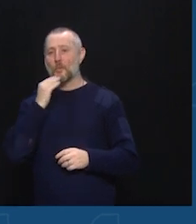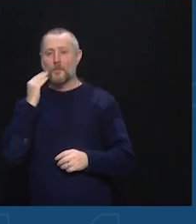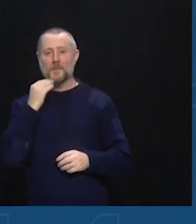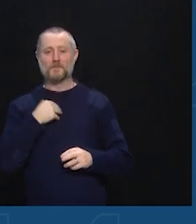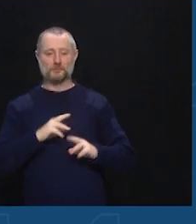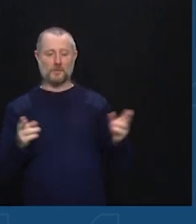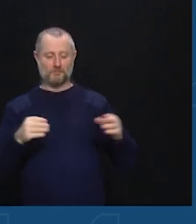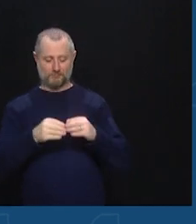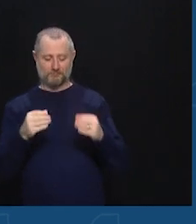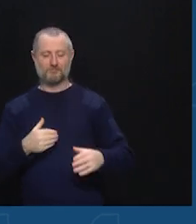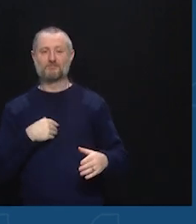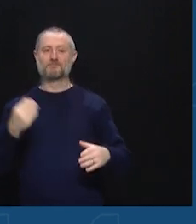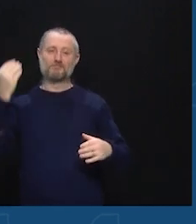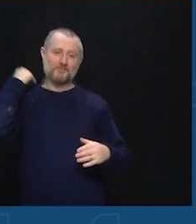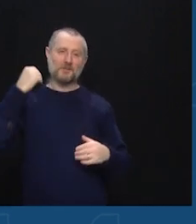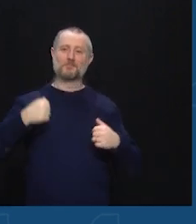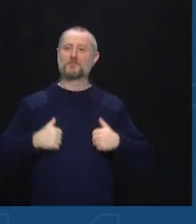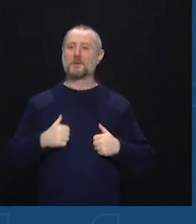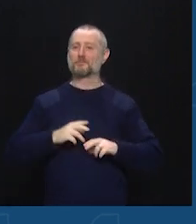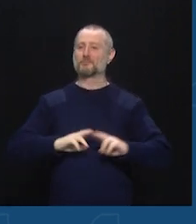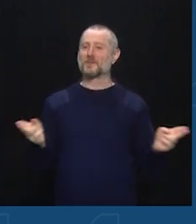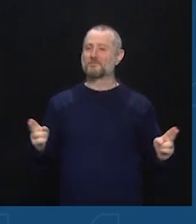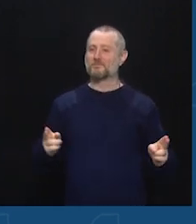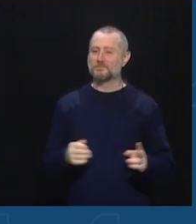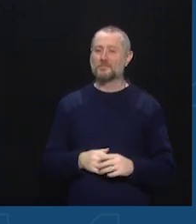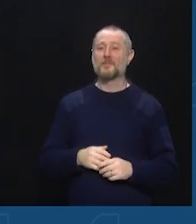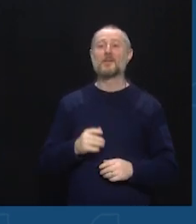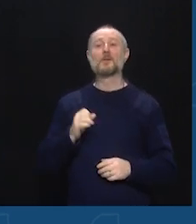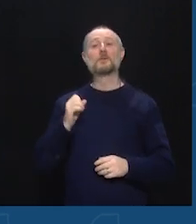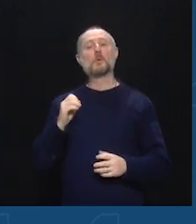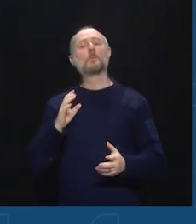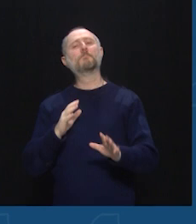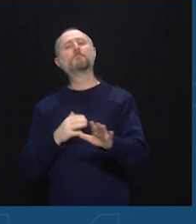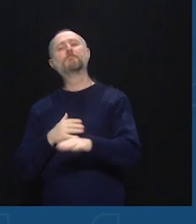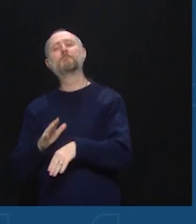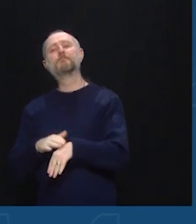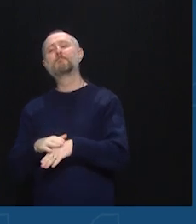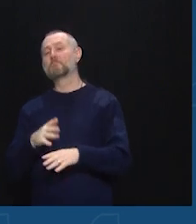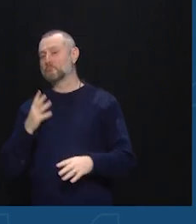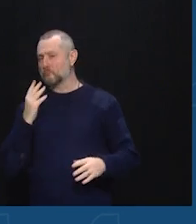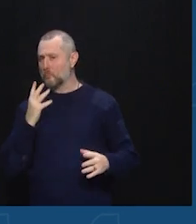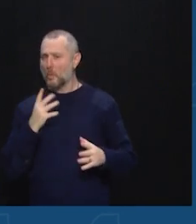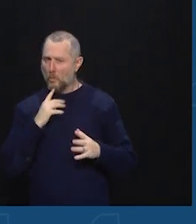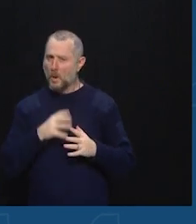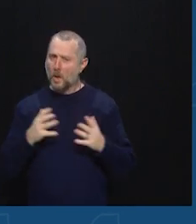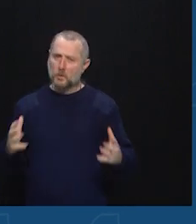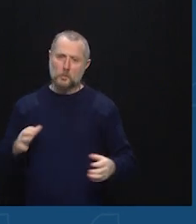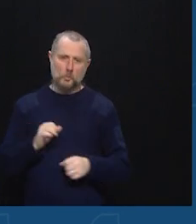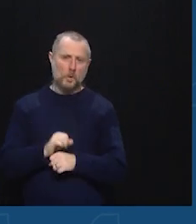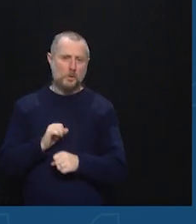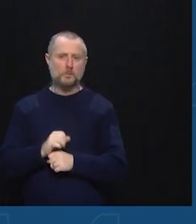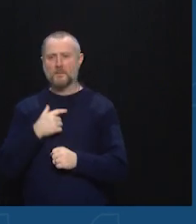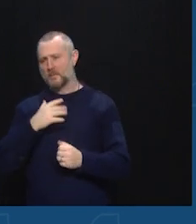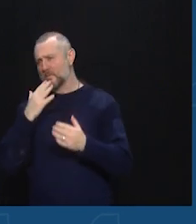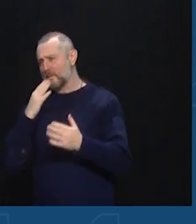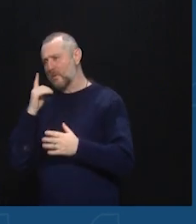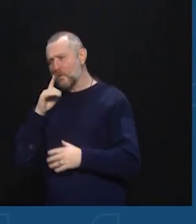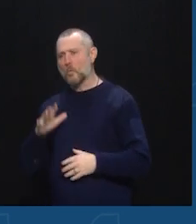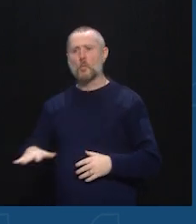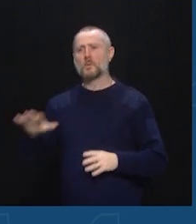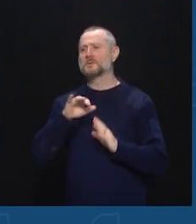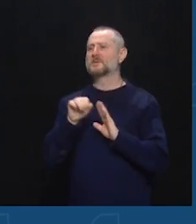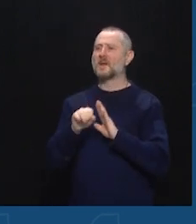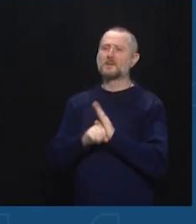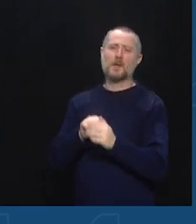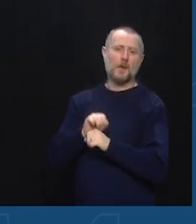so they don't come back if they test positive. So this has been an incredible effort. I want to thank all the state workers and the members